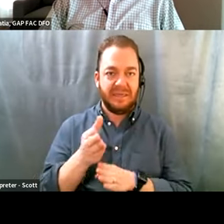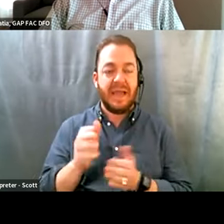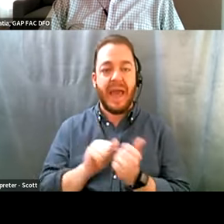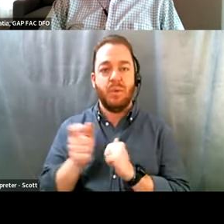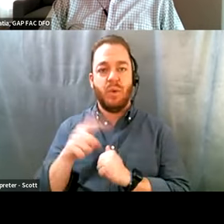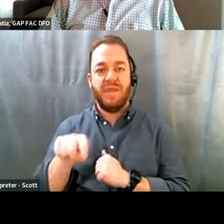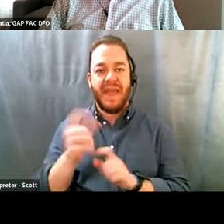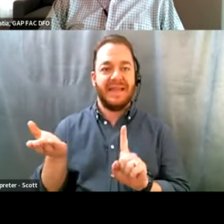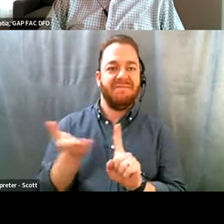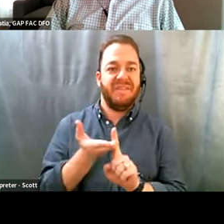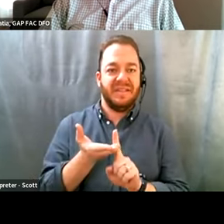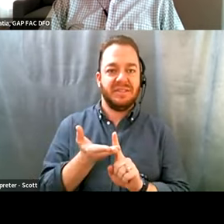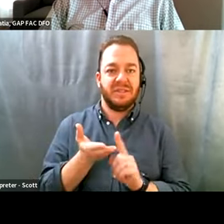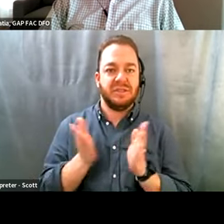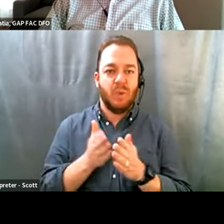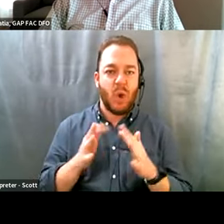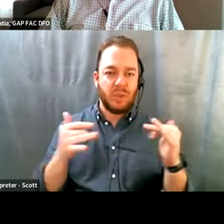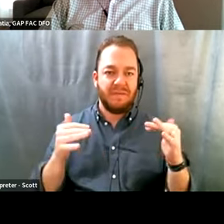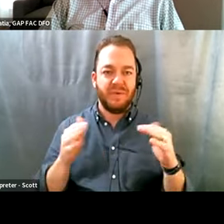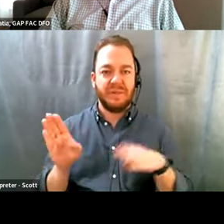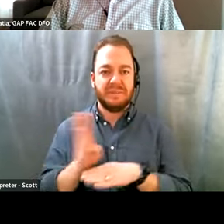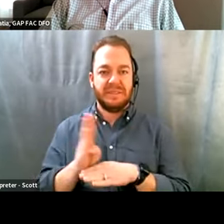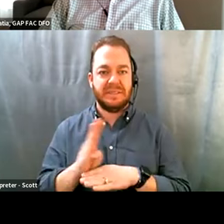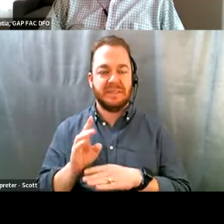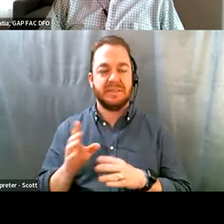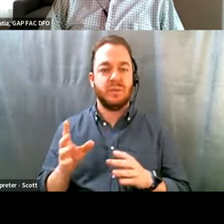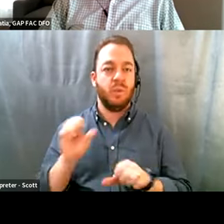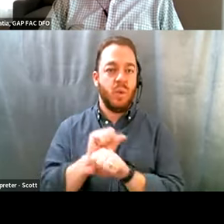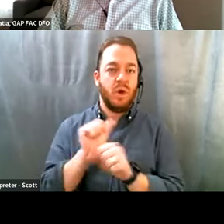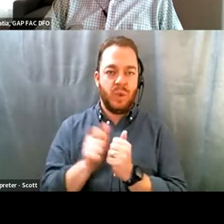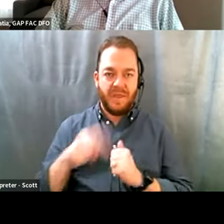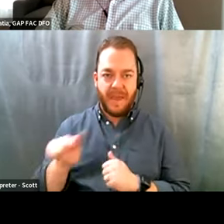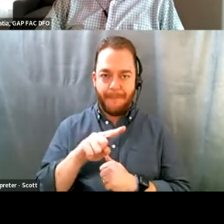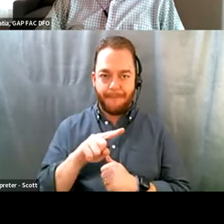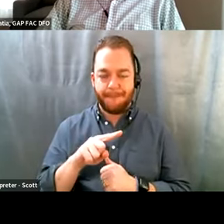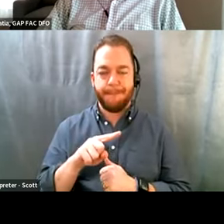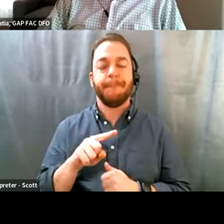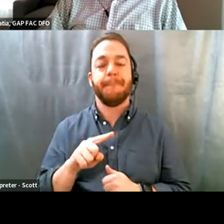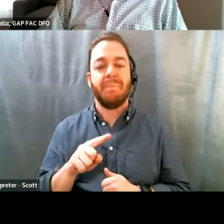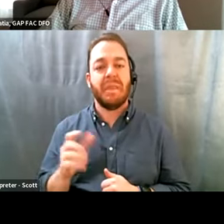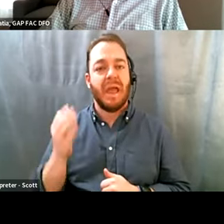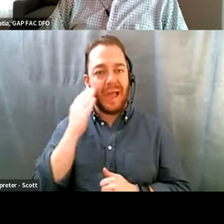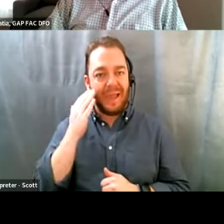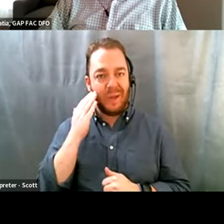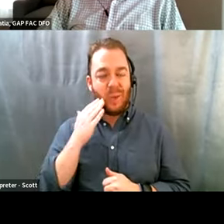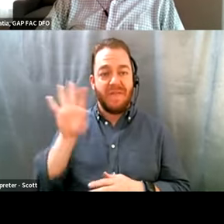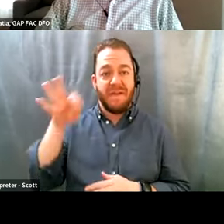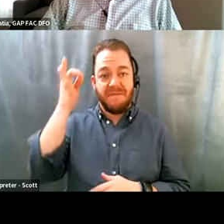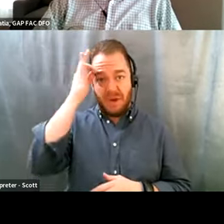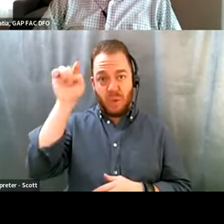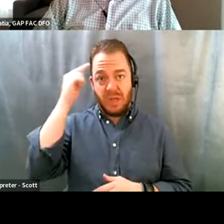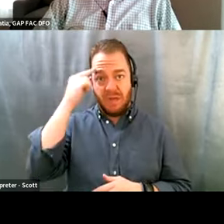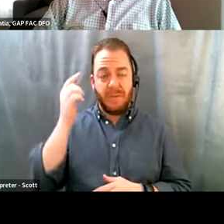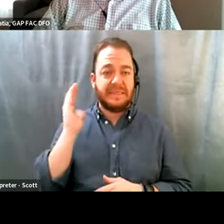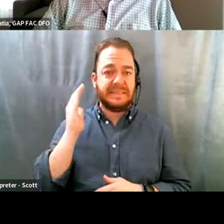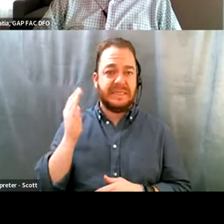they convince these small diverse businesses to do business with them? You know, I know the federal government seems